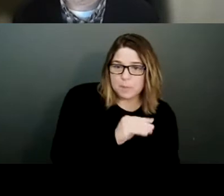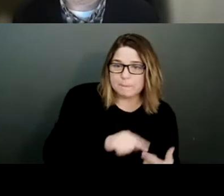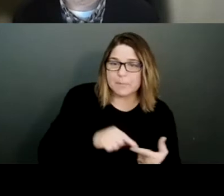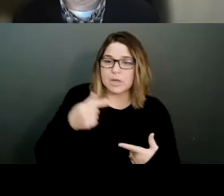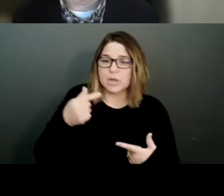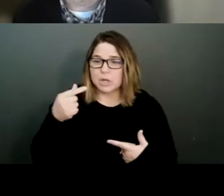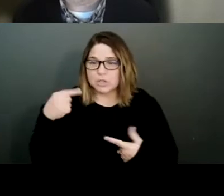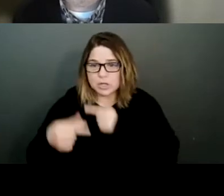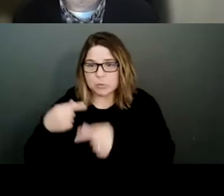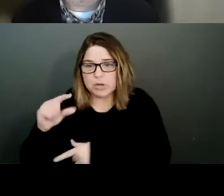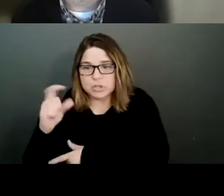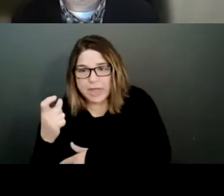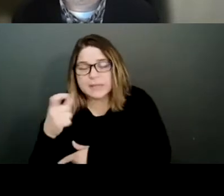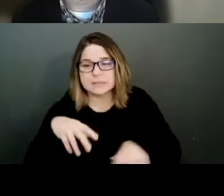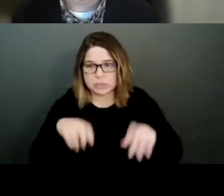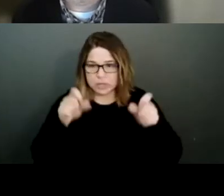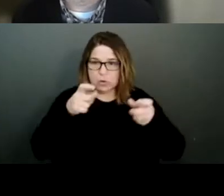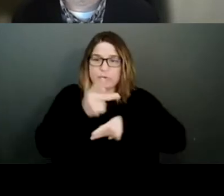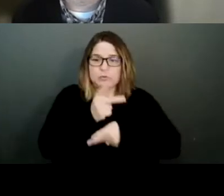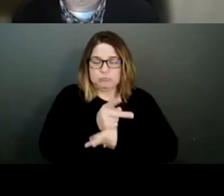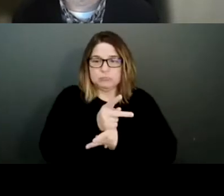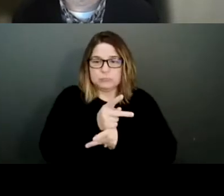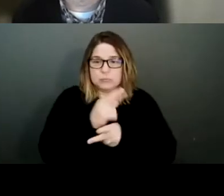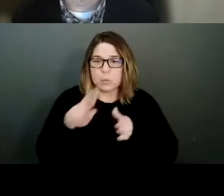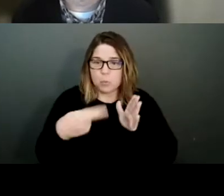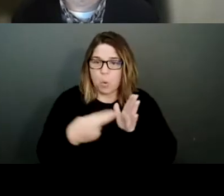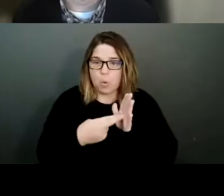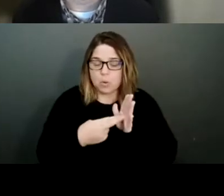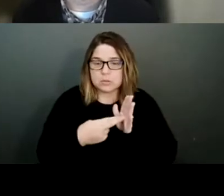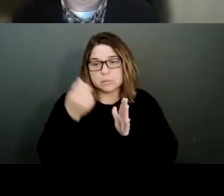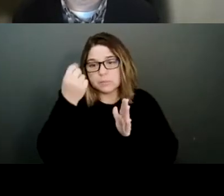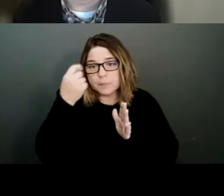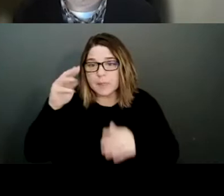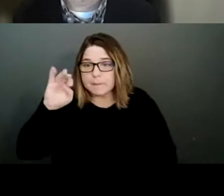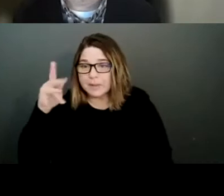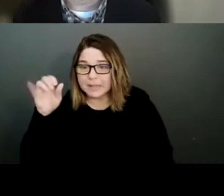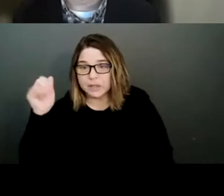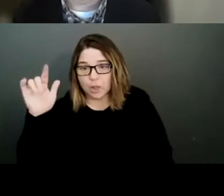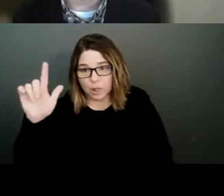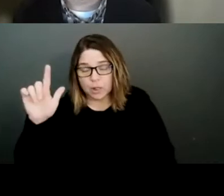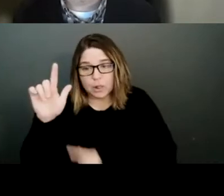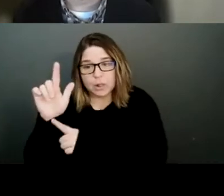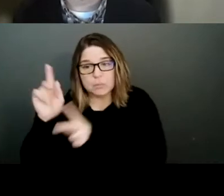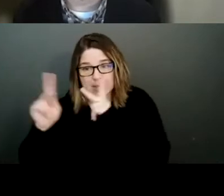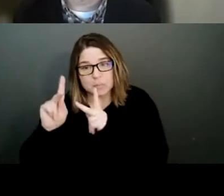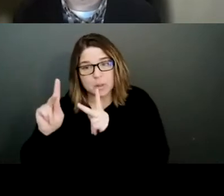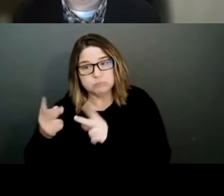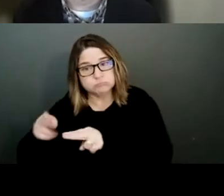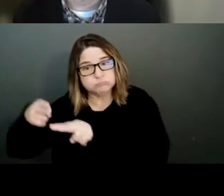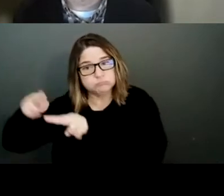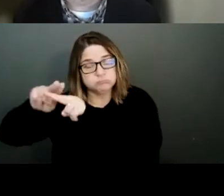majority of caregiving roles, but the increasing number of people in the millennial generation and still those part of the